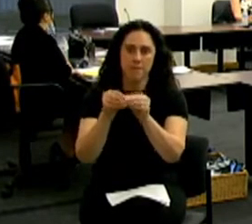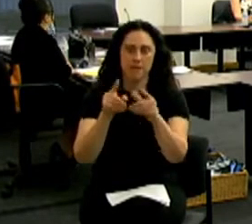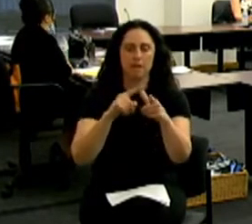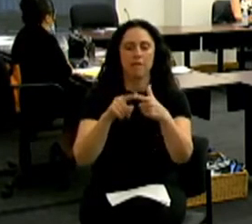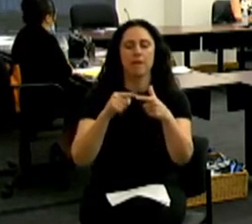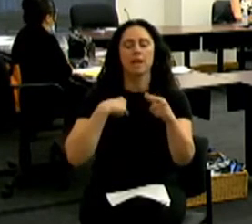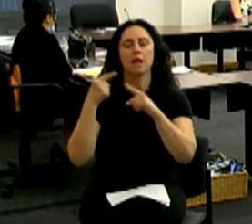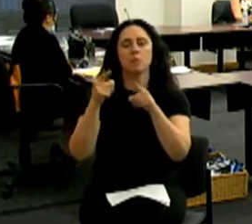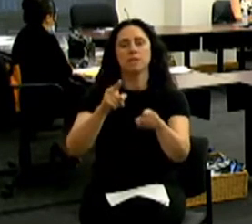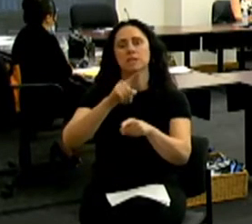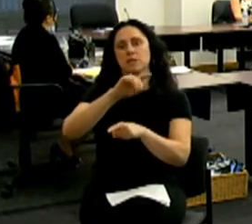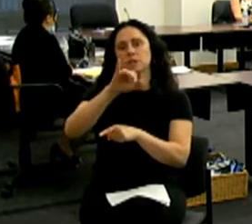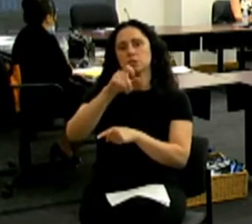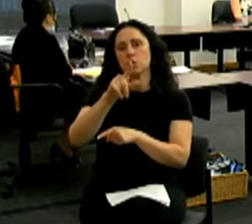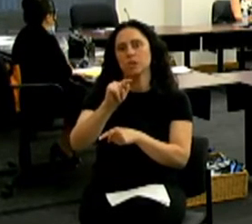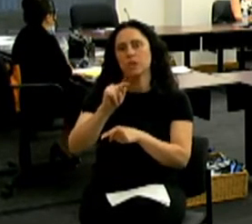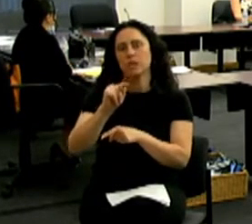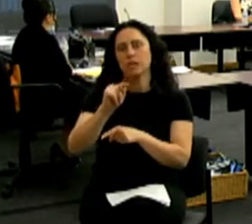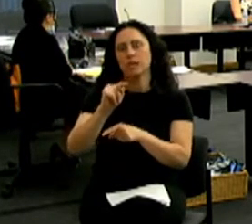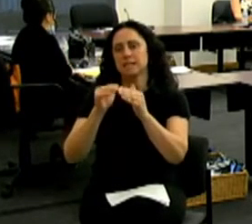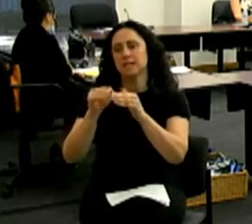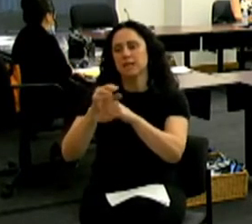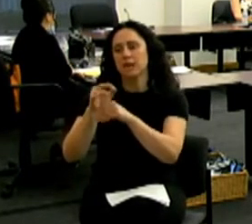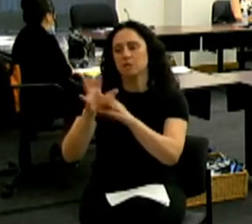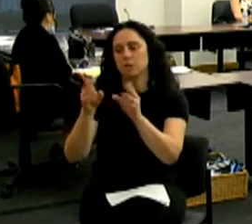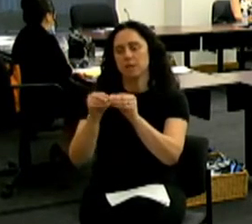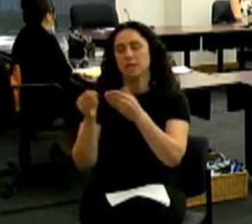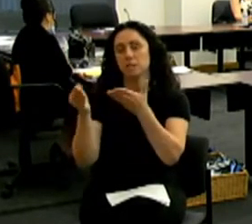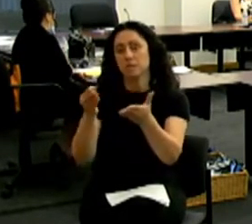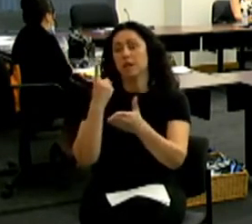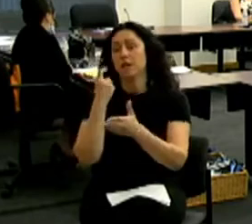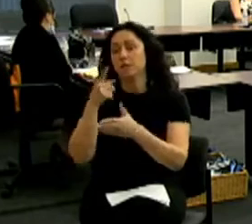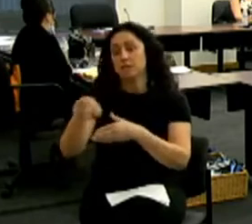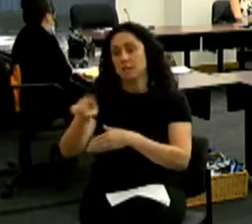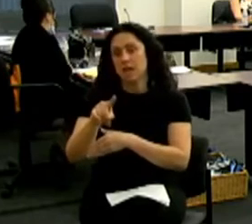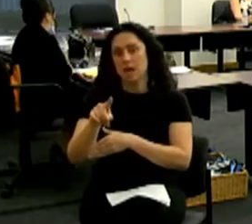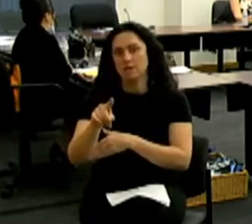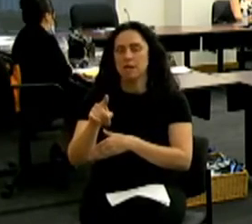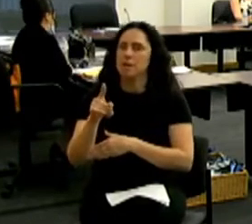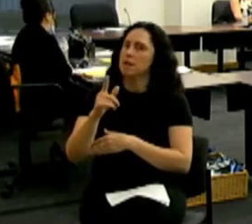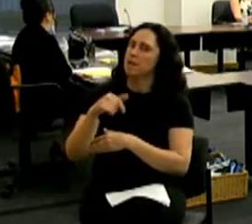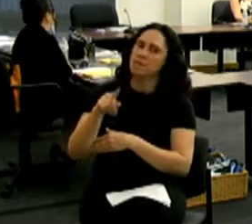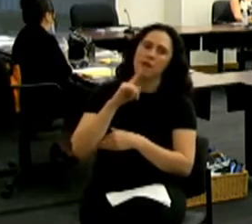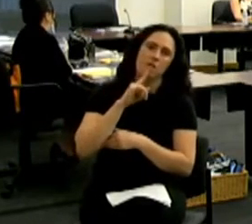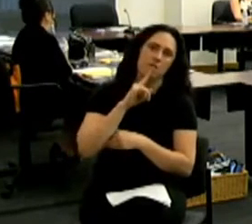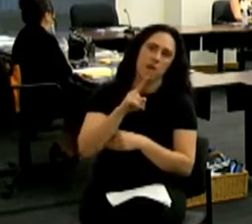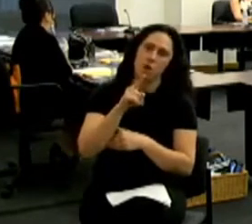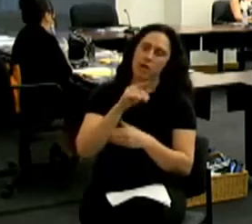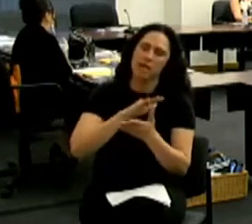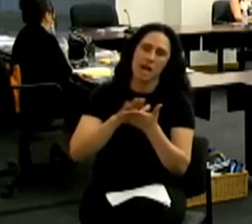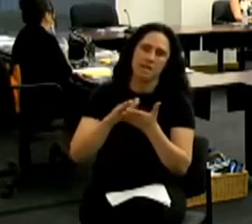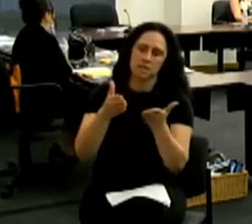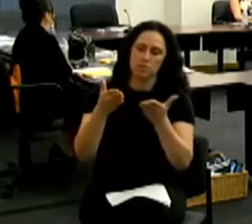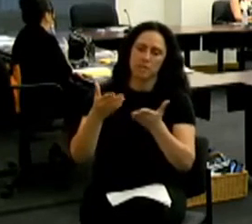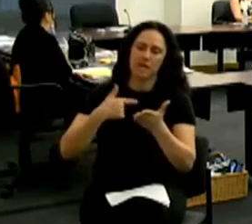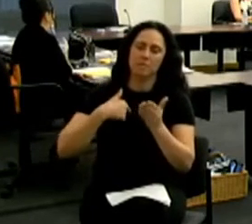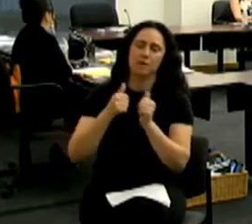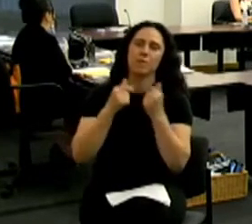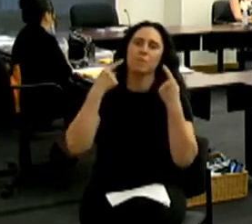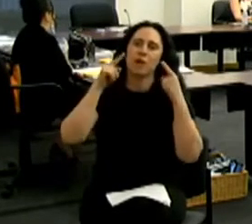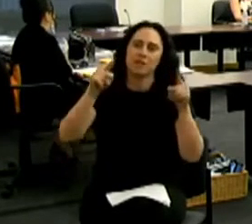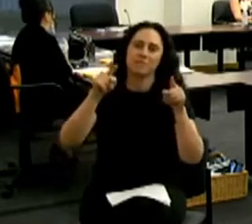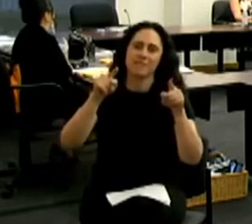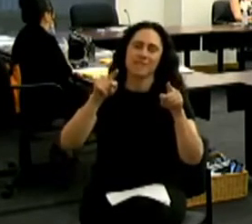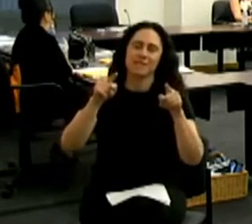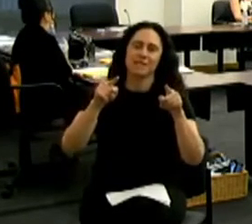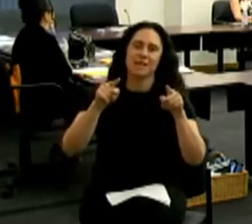I attended the Joliet City Council meeting to provide an update to them, and where they graciously presented me with a proclamation on